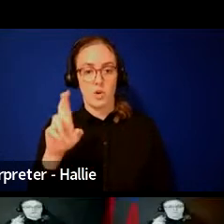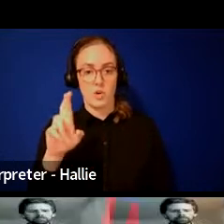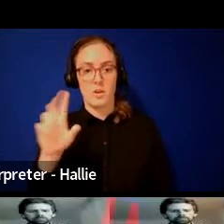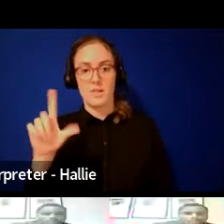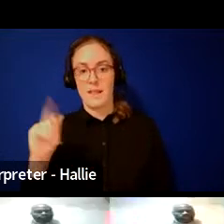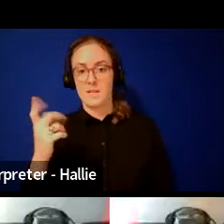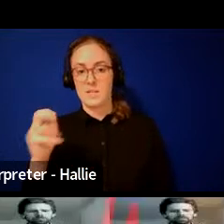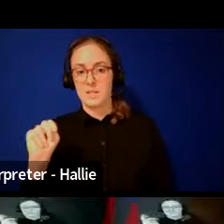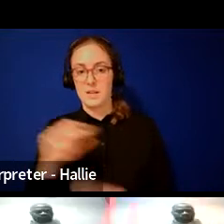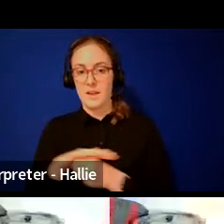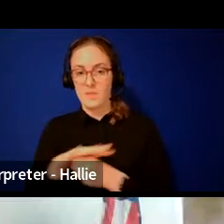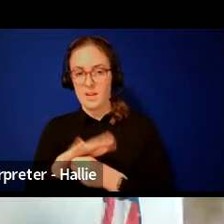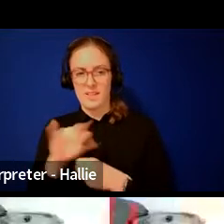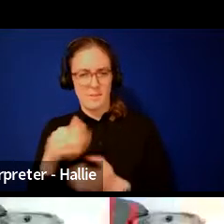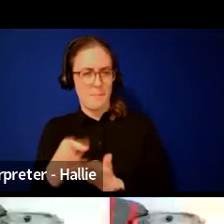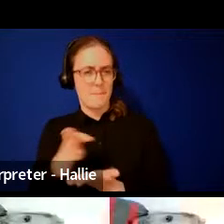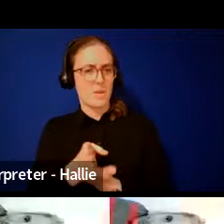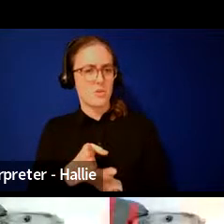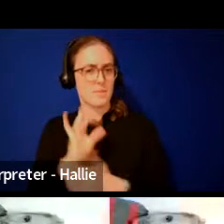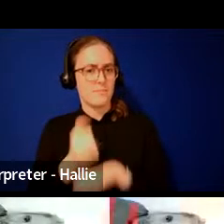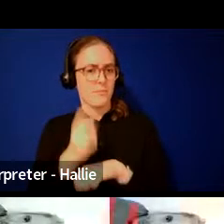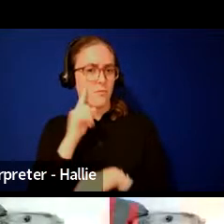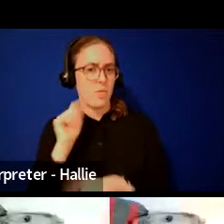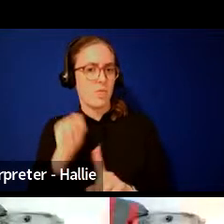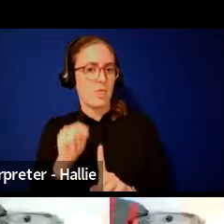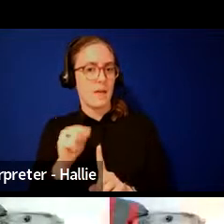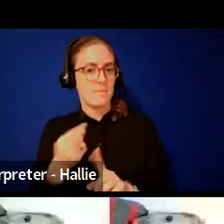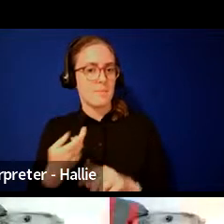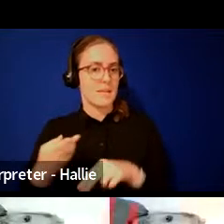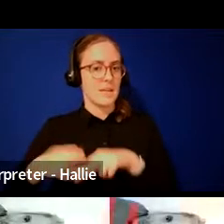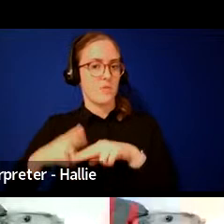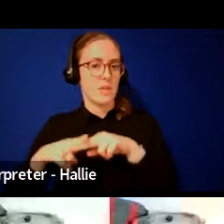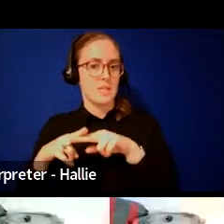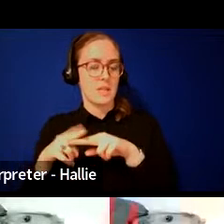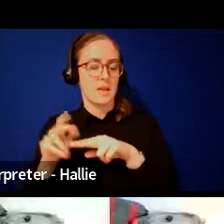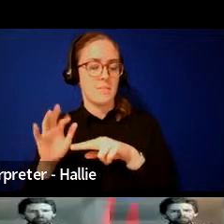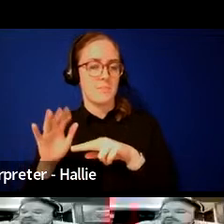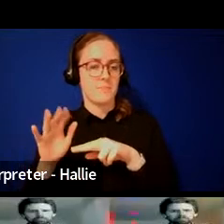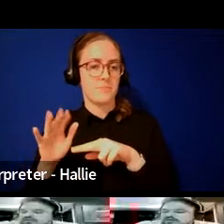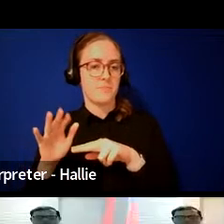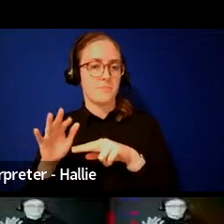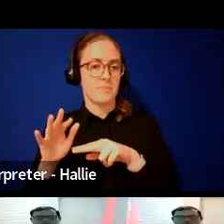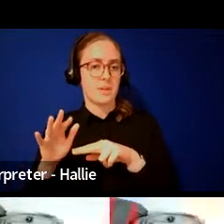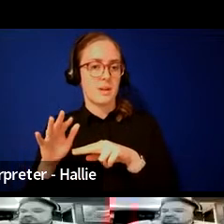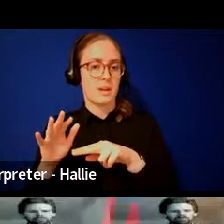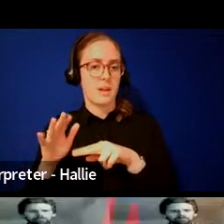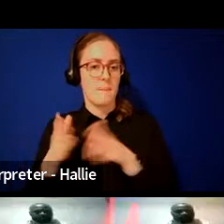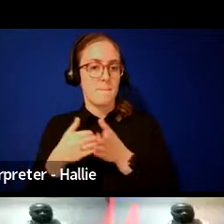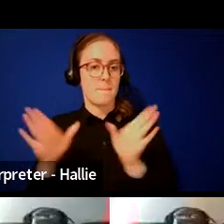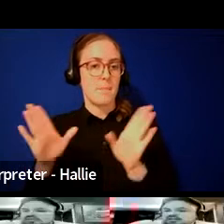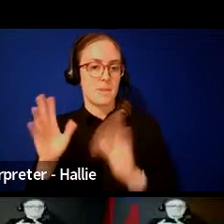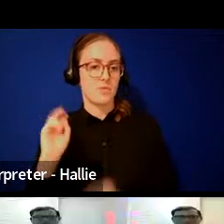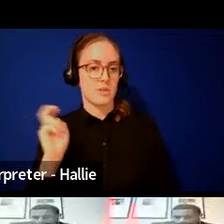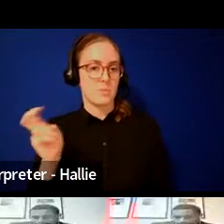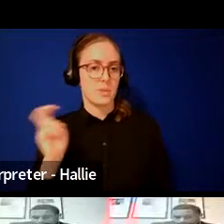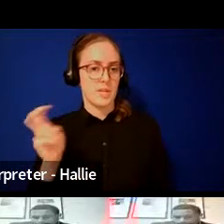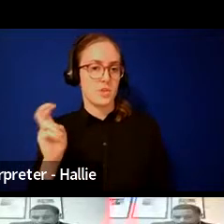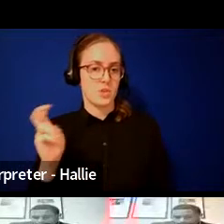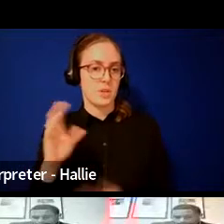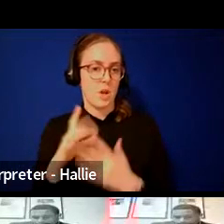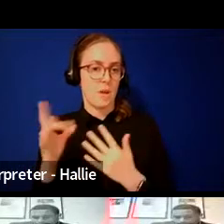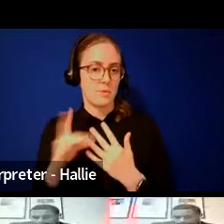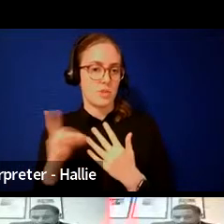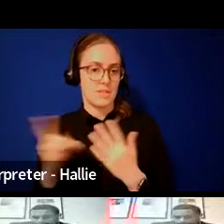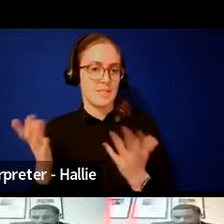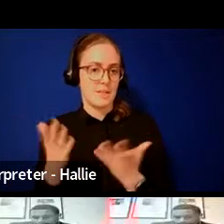any budgeting towards an increase in public transportation options here